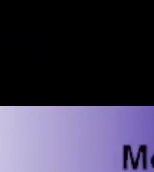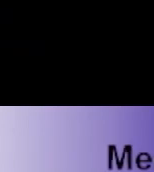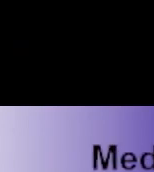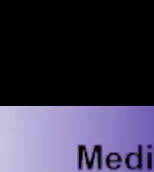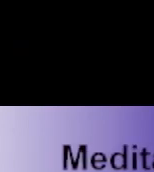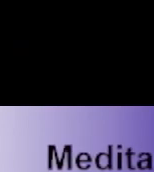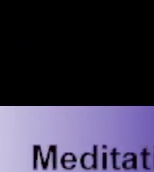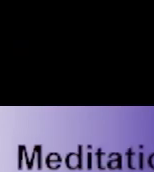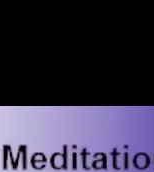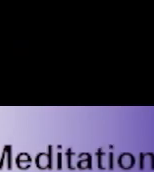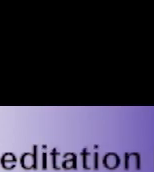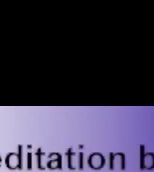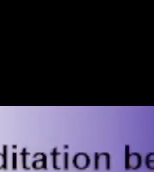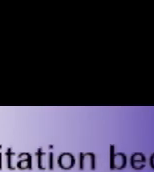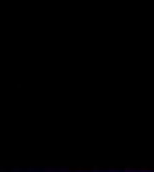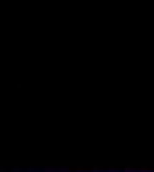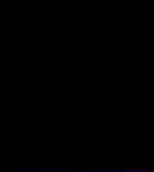as one and the same.